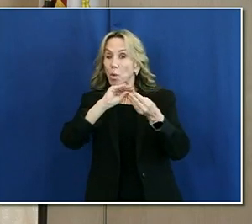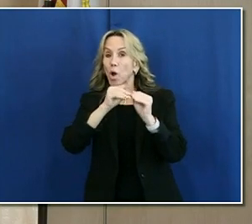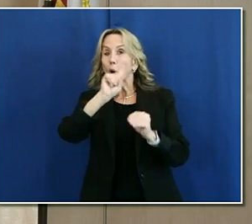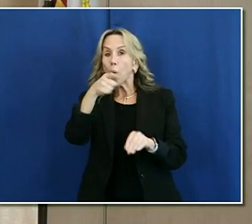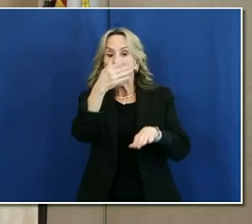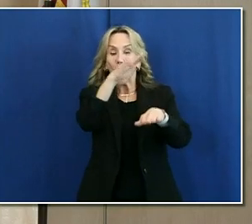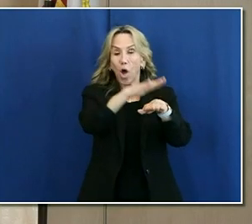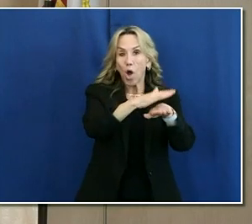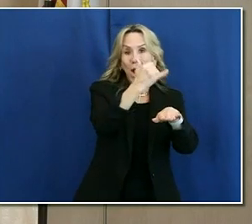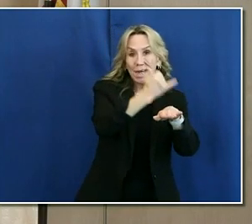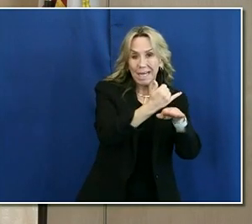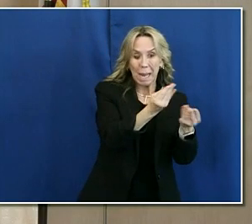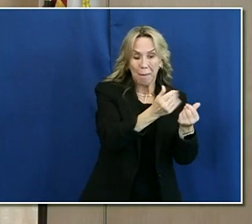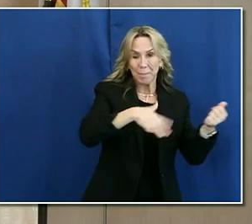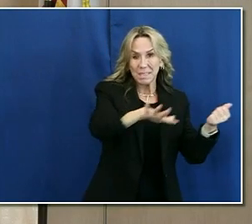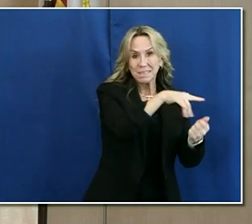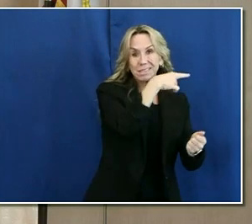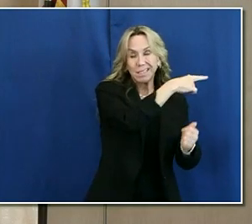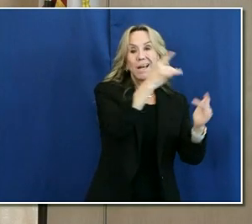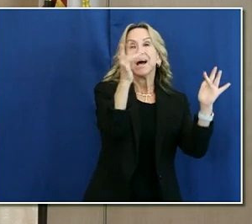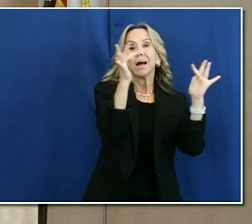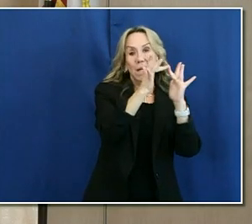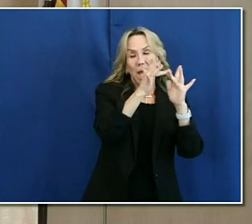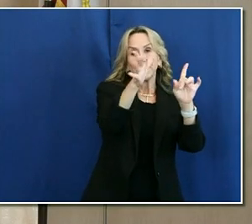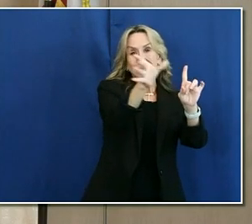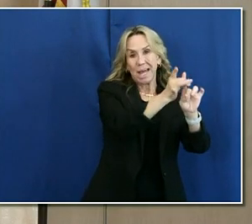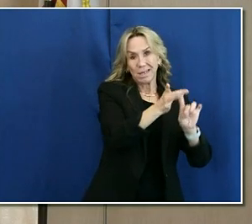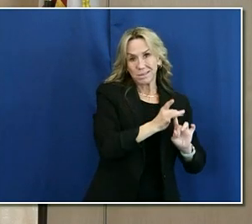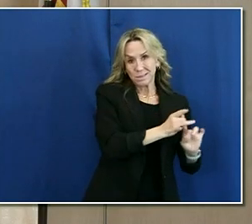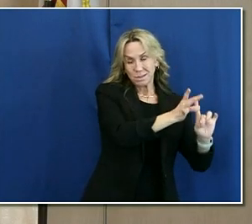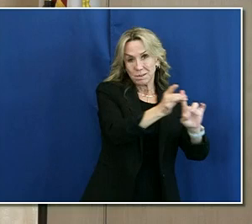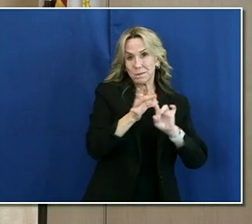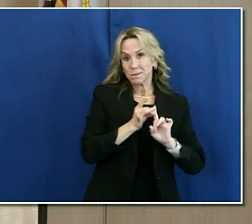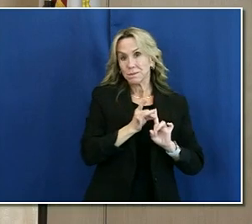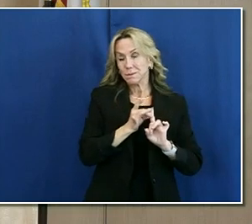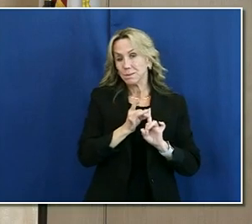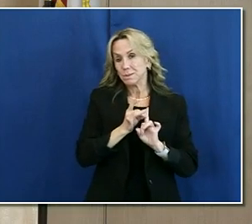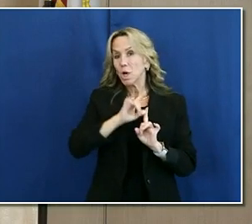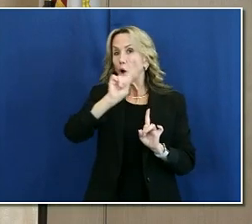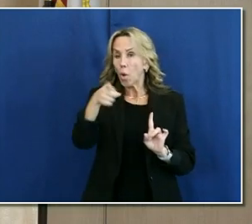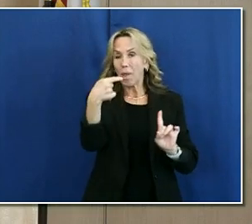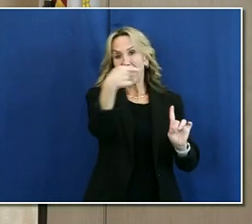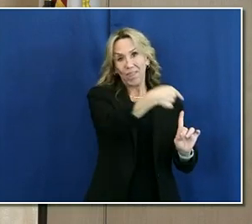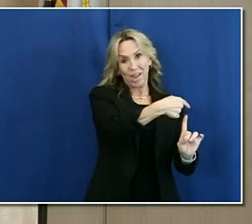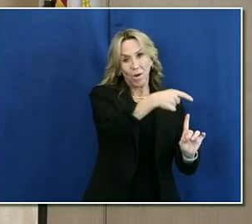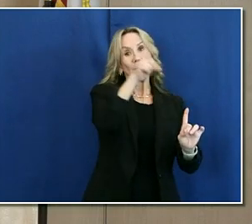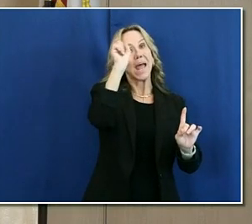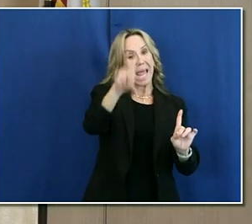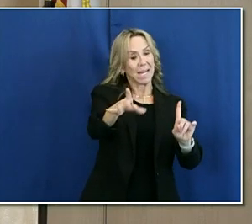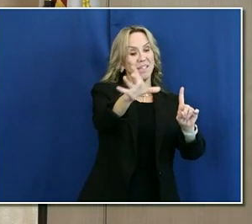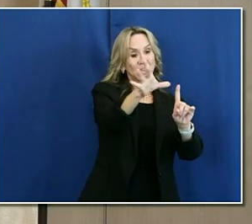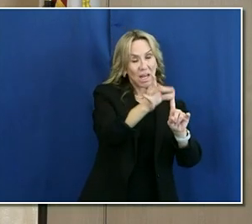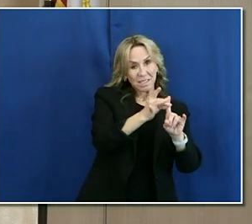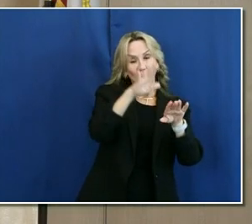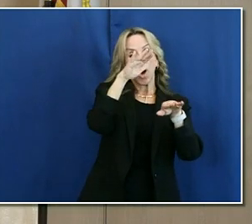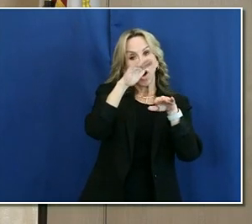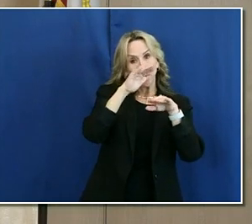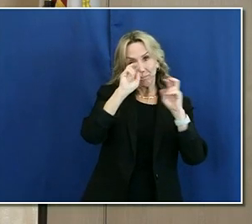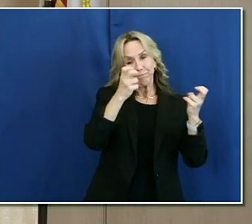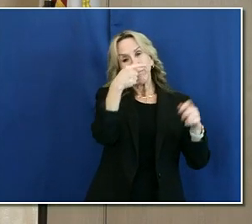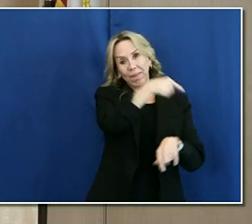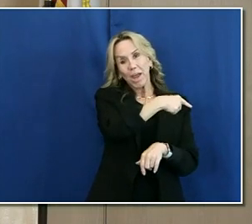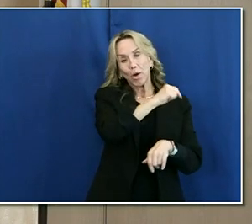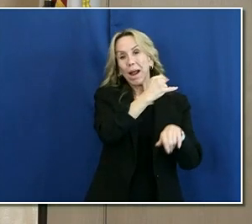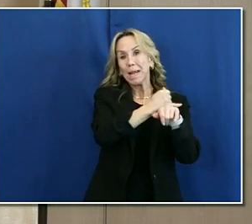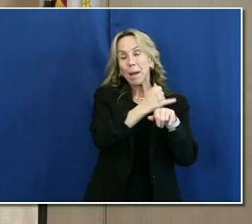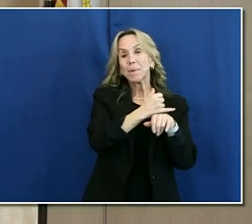that we had been tracking are those students or individuals, faculty, staff, and students who have had contact on campus. The 64